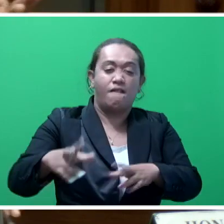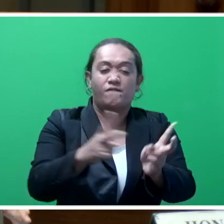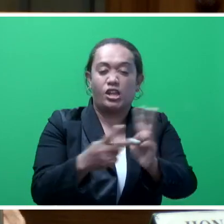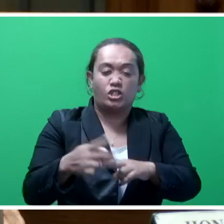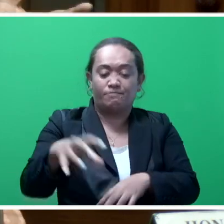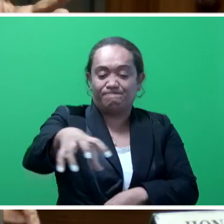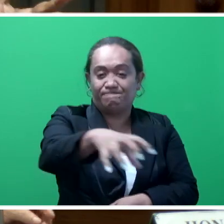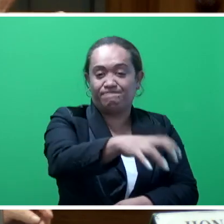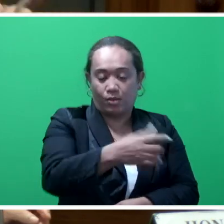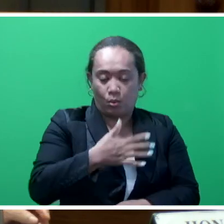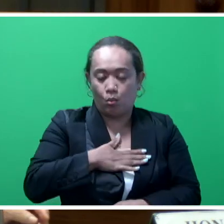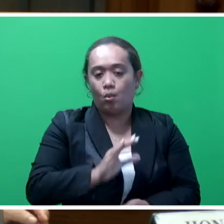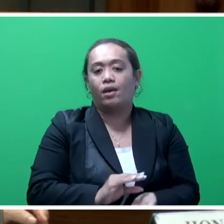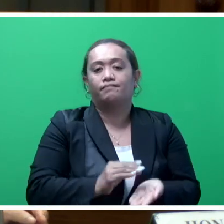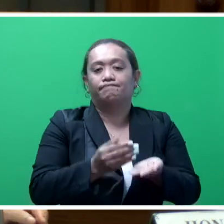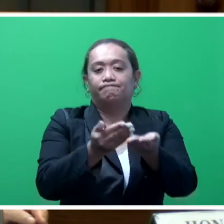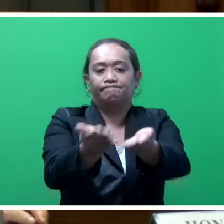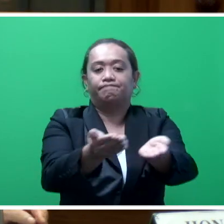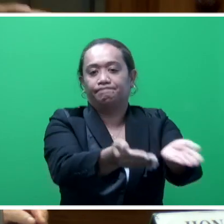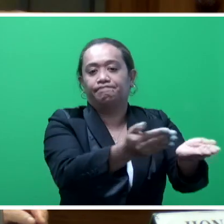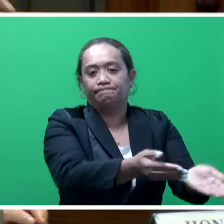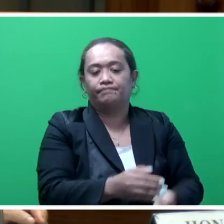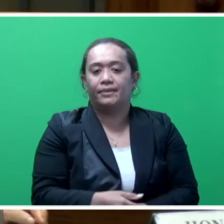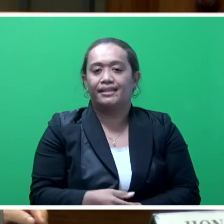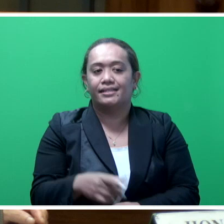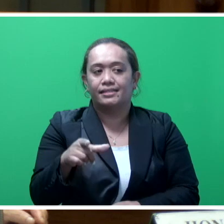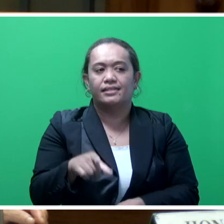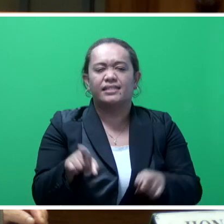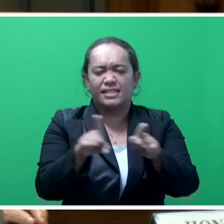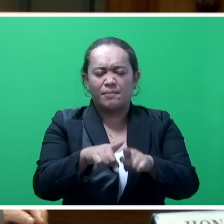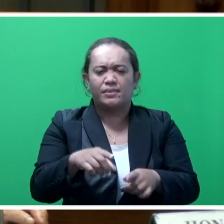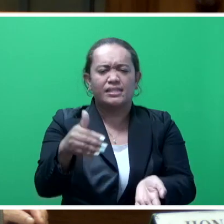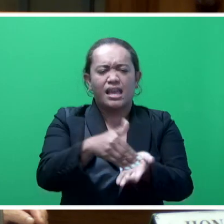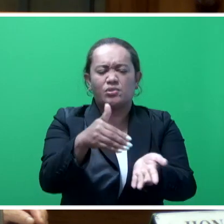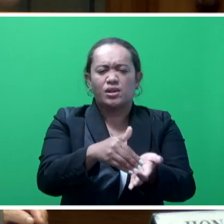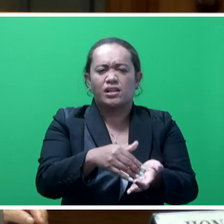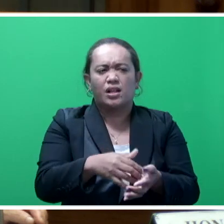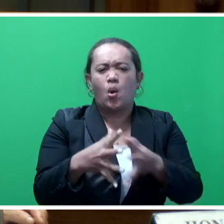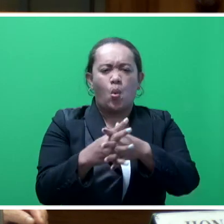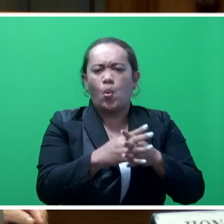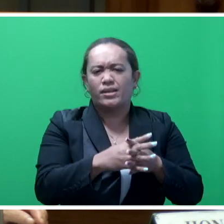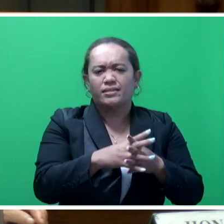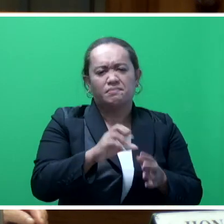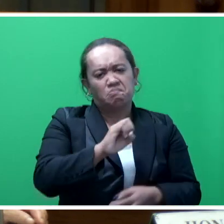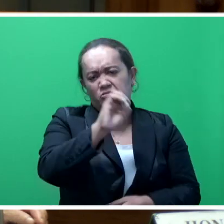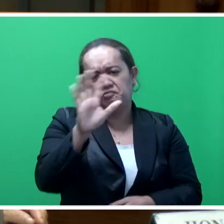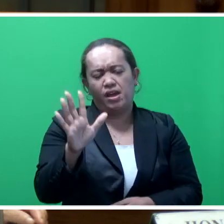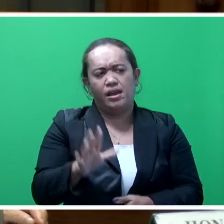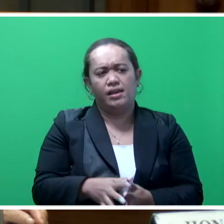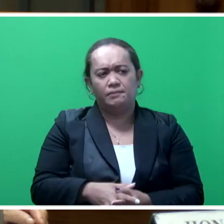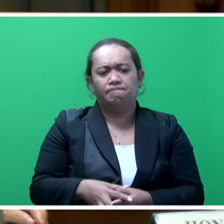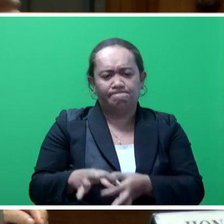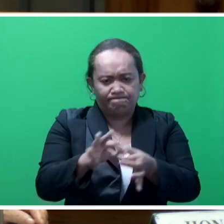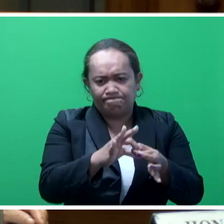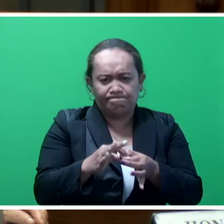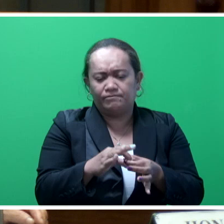to this material to make compost there. While the farmers in the central, western and northern division, we are working with them for them